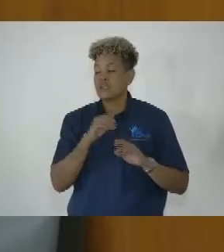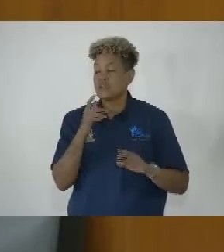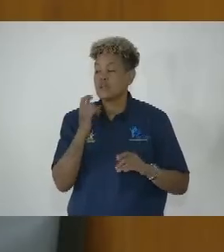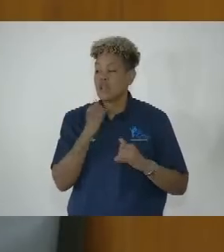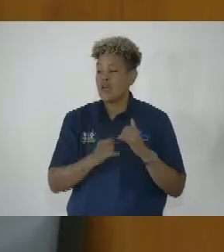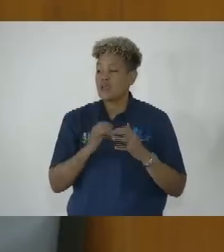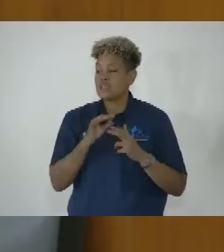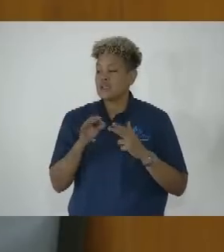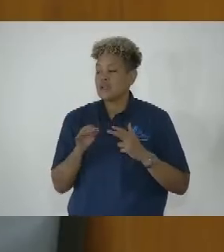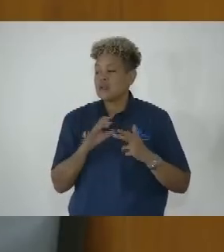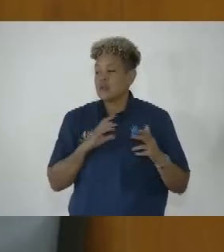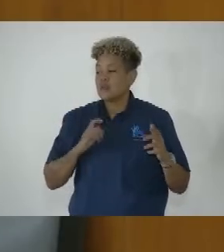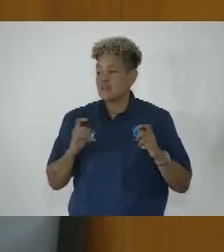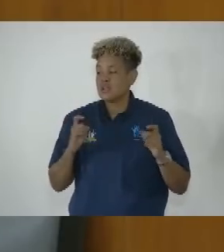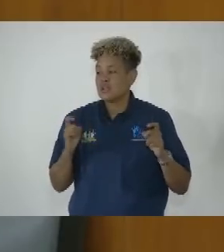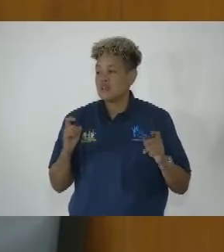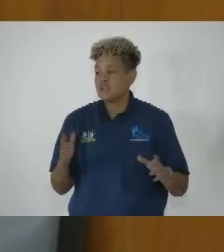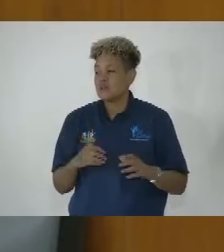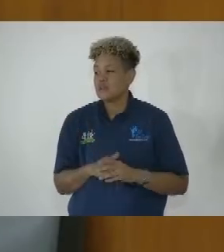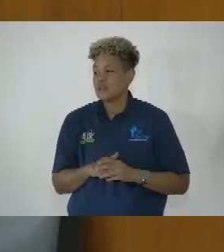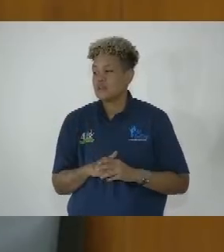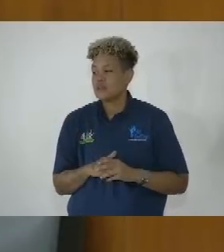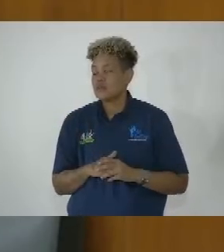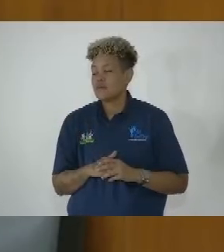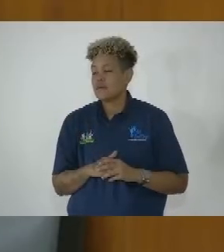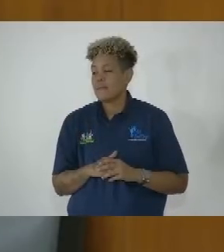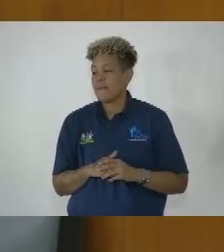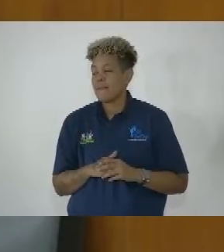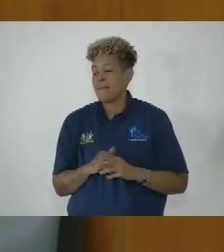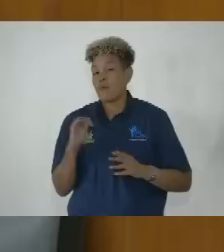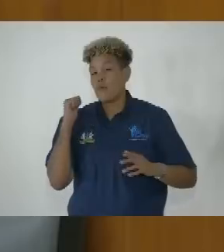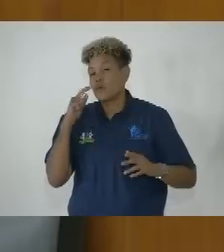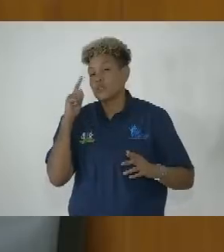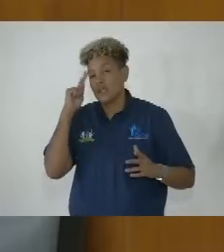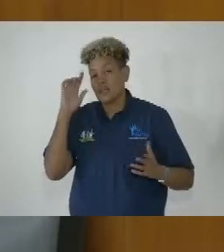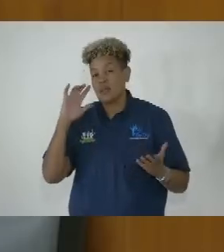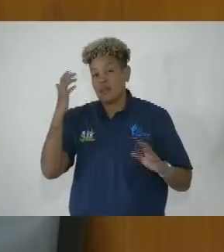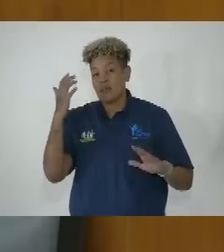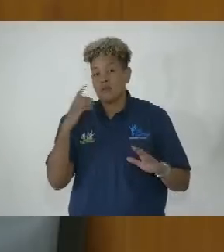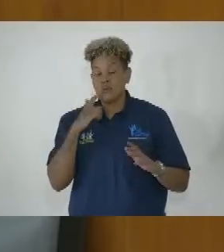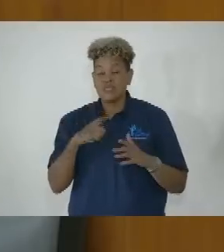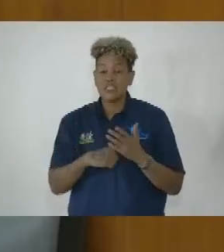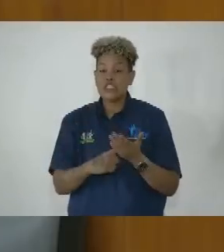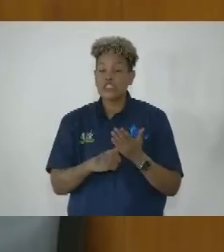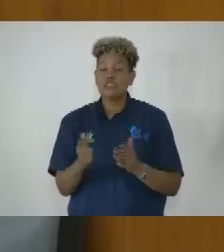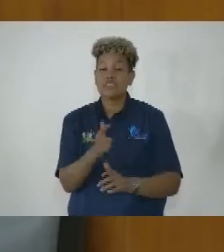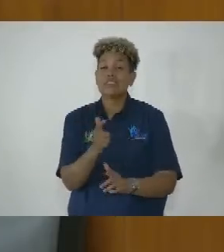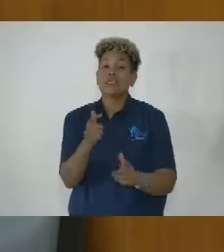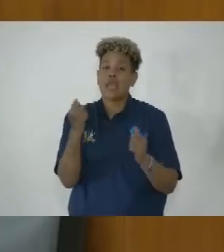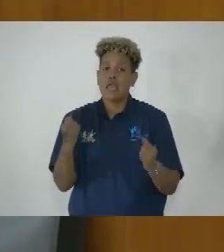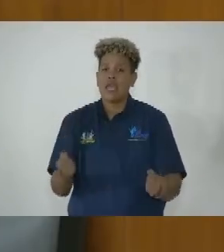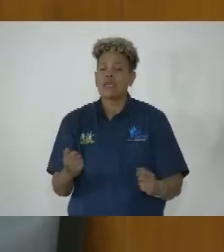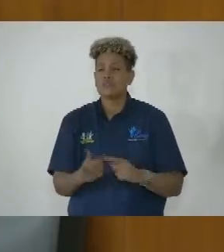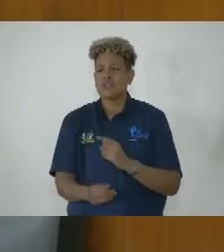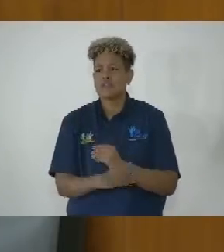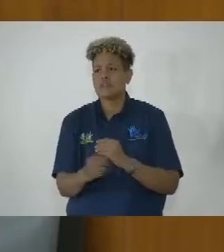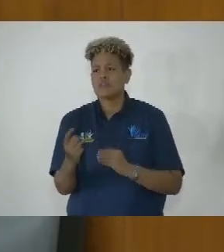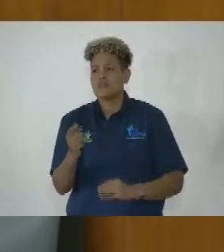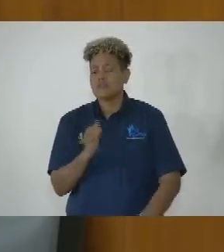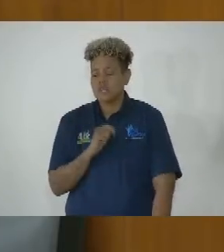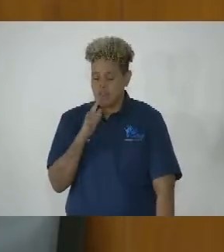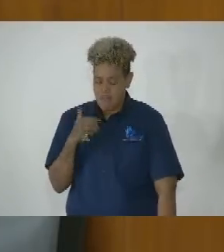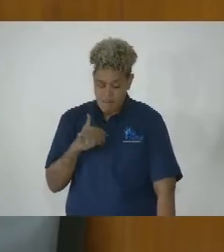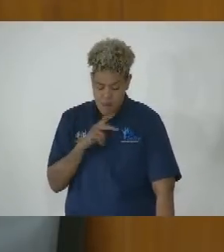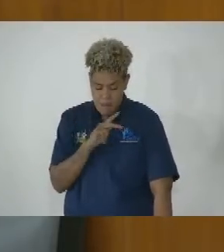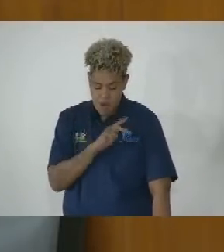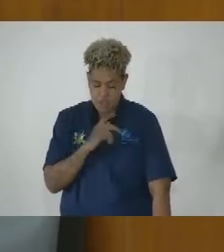Joint Select Committee, and I wouldn't say contention, but great discourse. And it is something that I have a